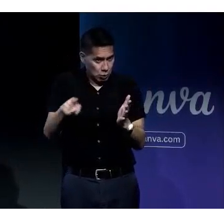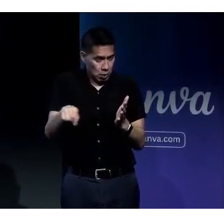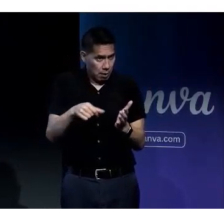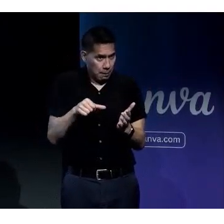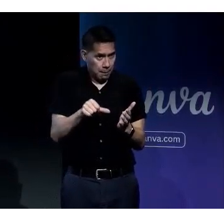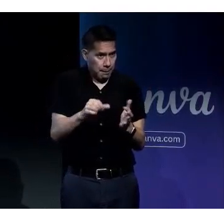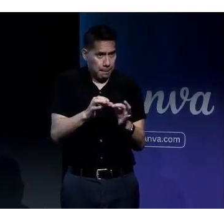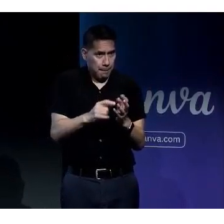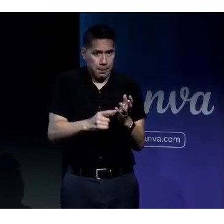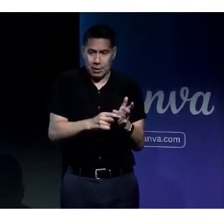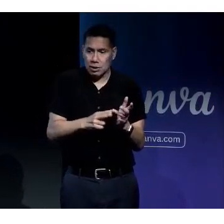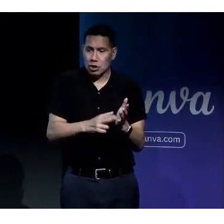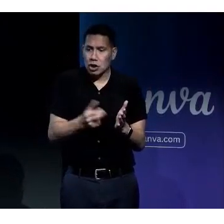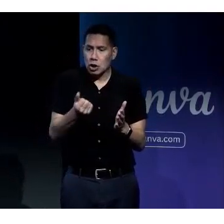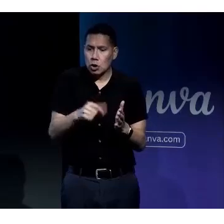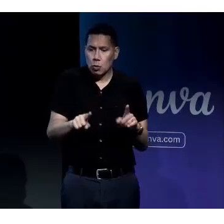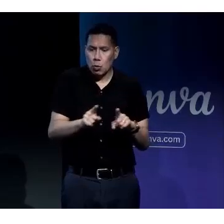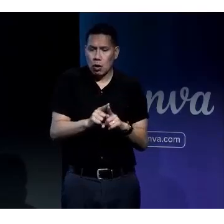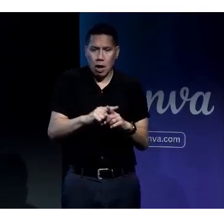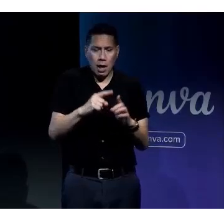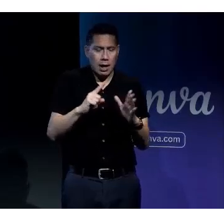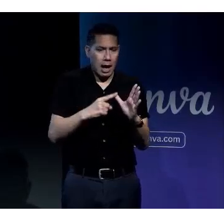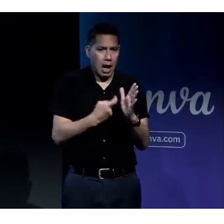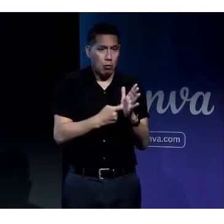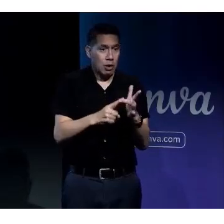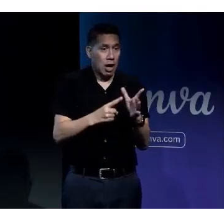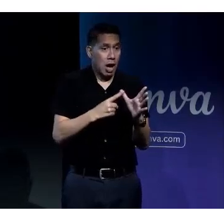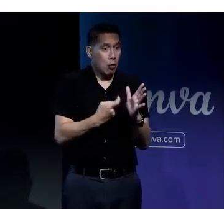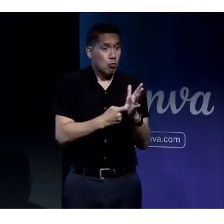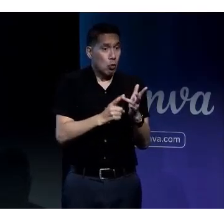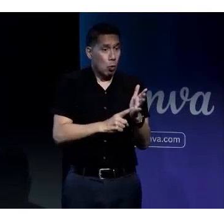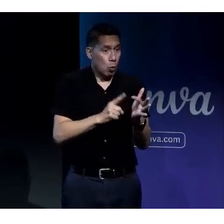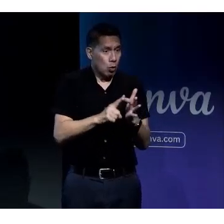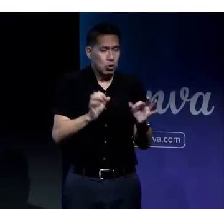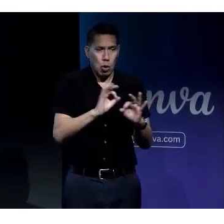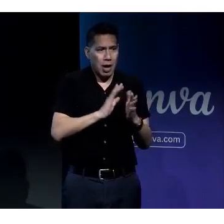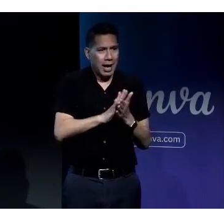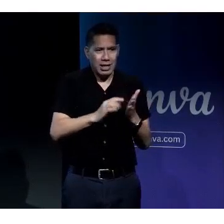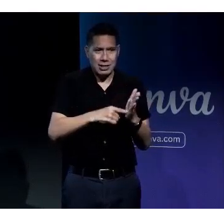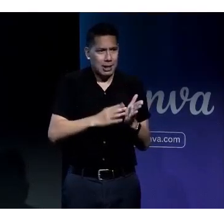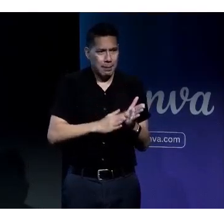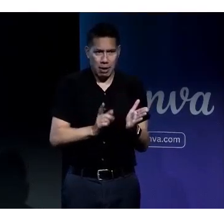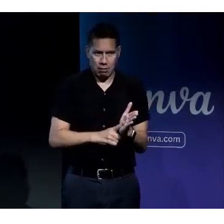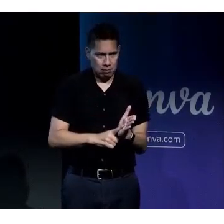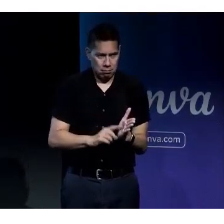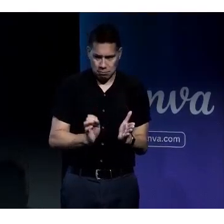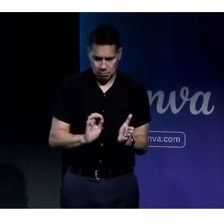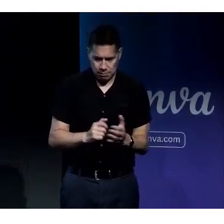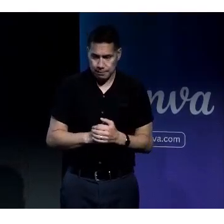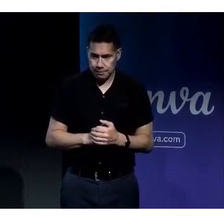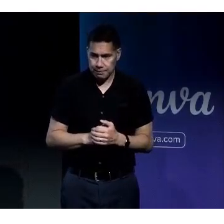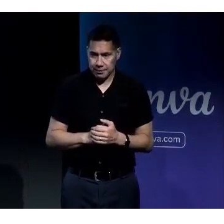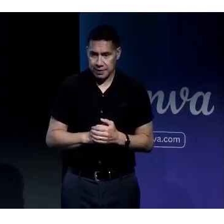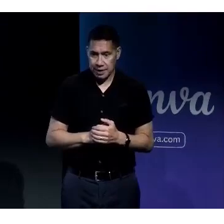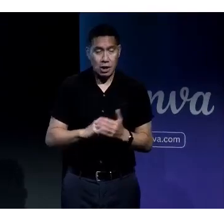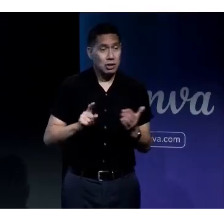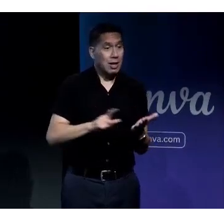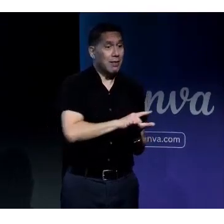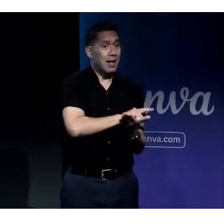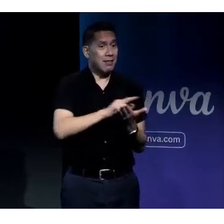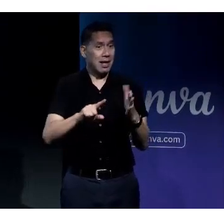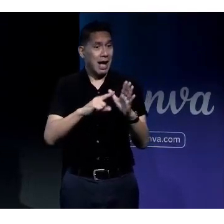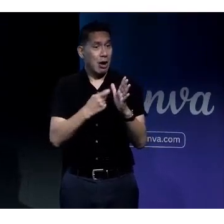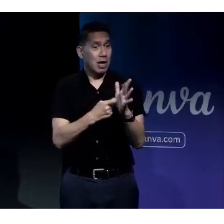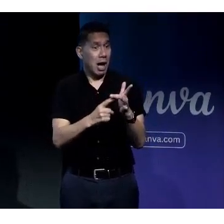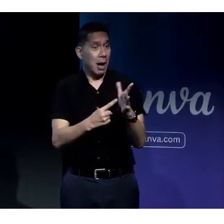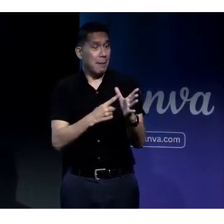tree is actually using the ARIA roles, names, and properties, not HTML tags and attributes. And that brings us to ARIA.